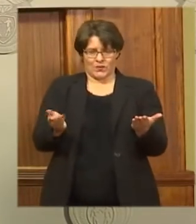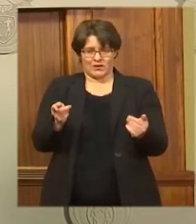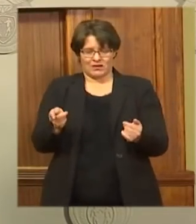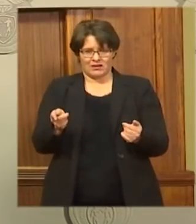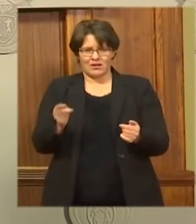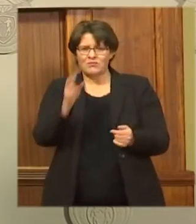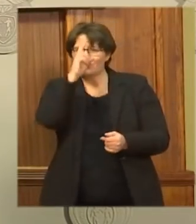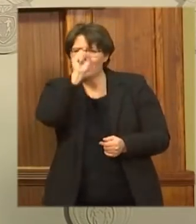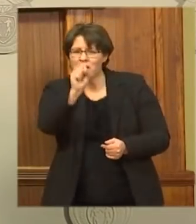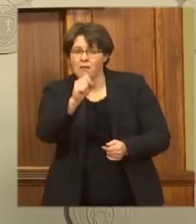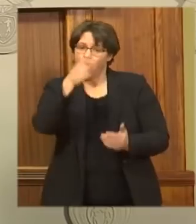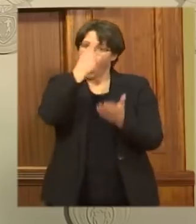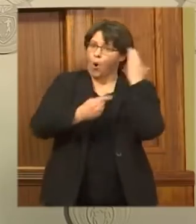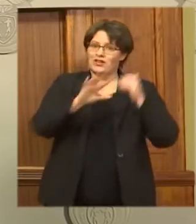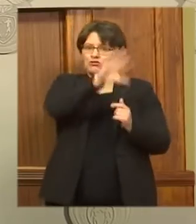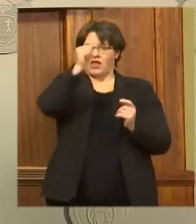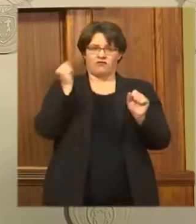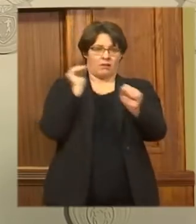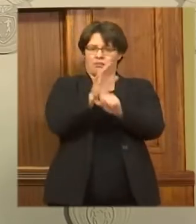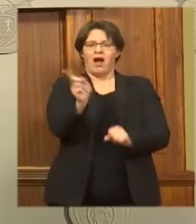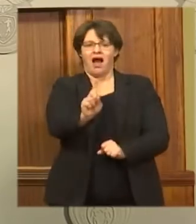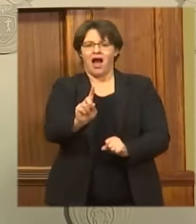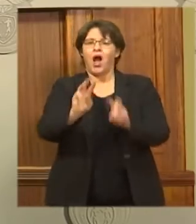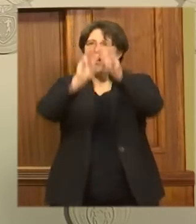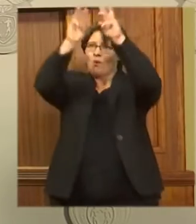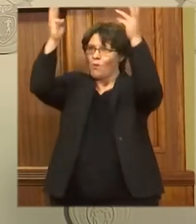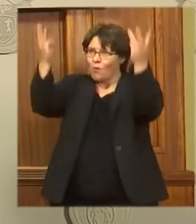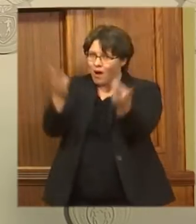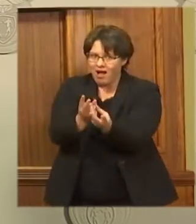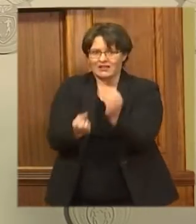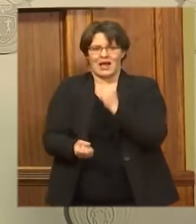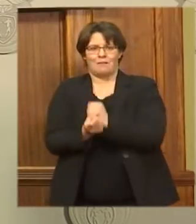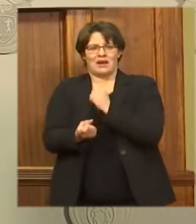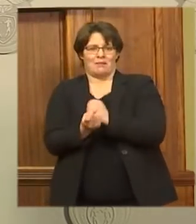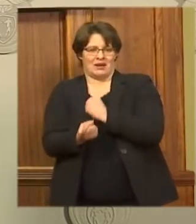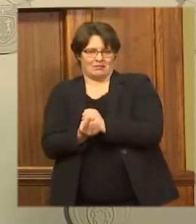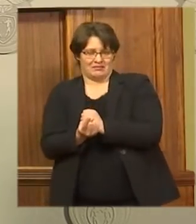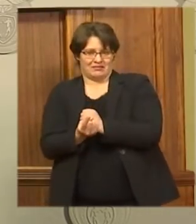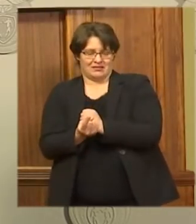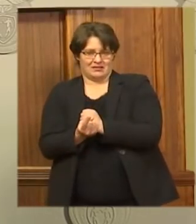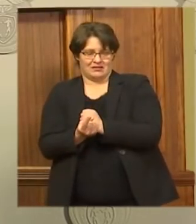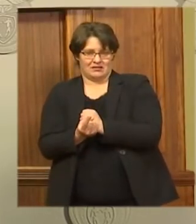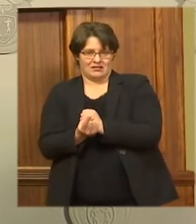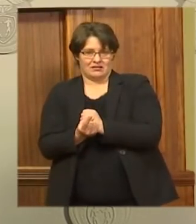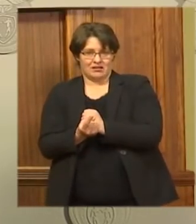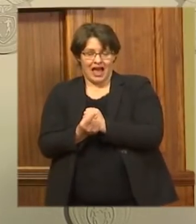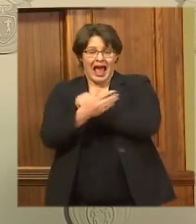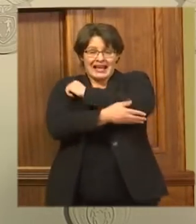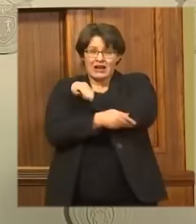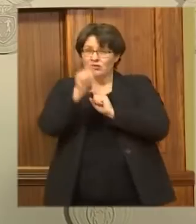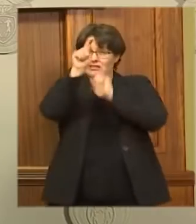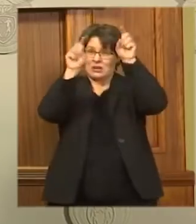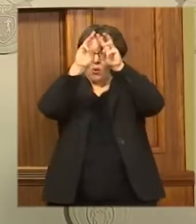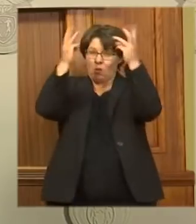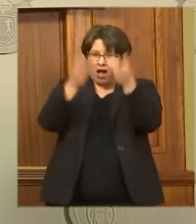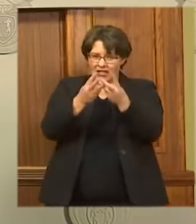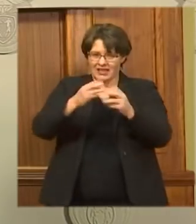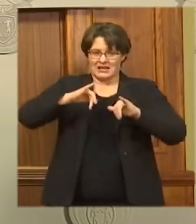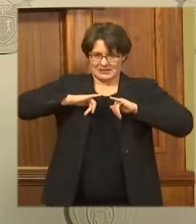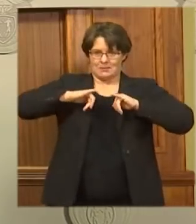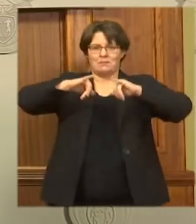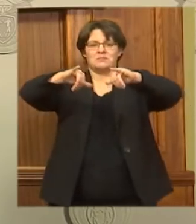a global pandemic and that most countries are facing exactly the